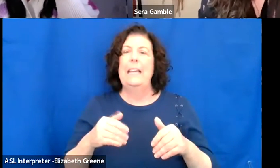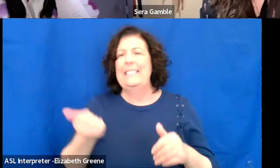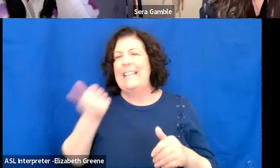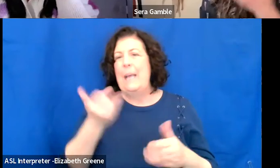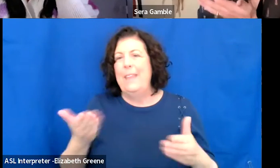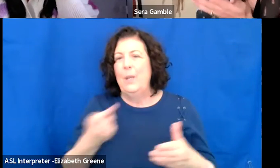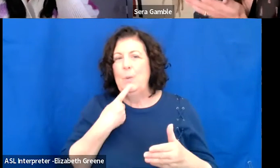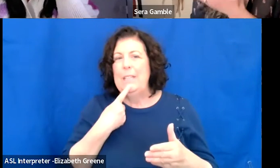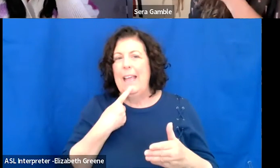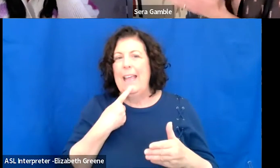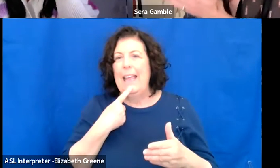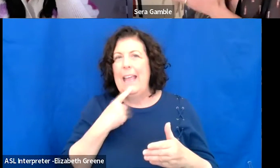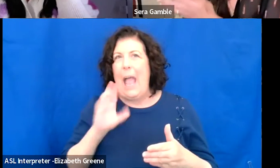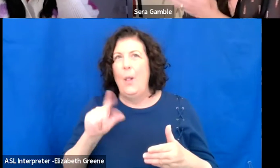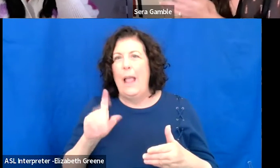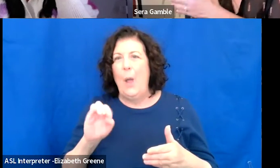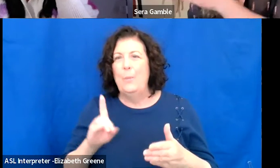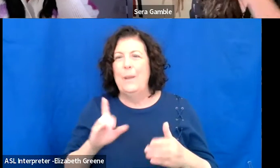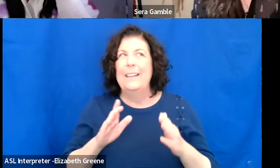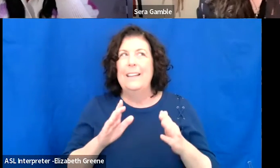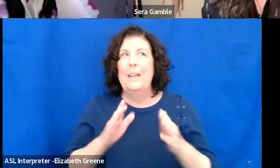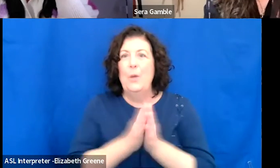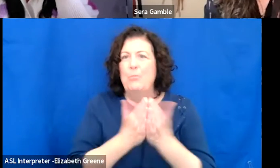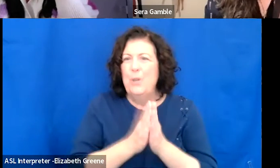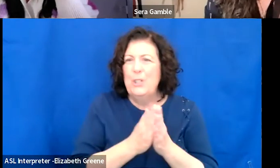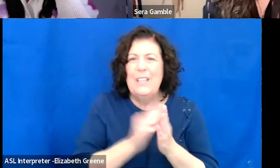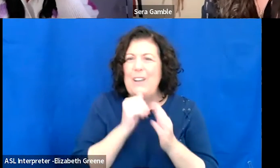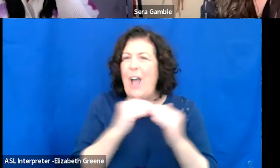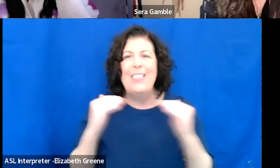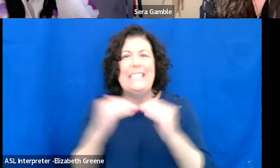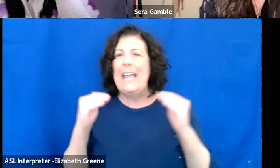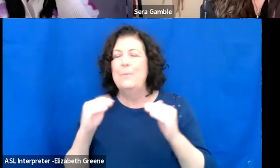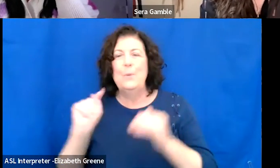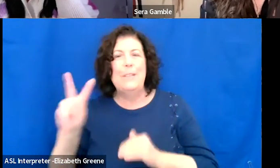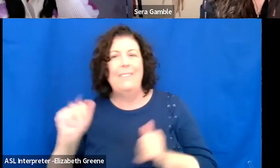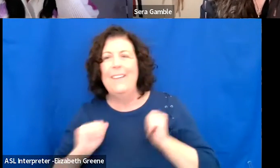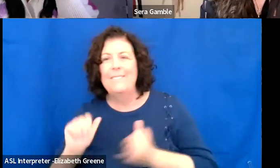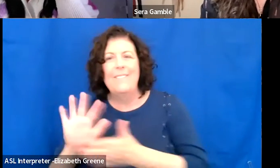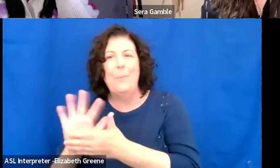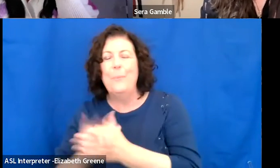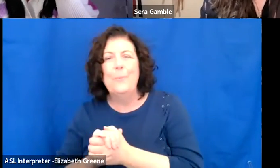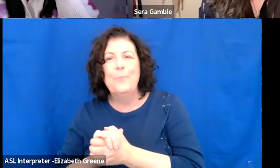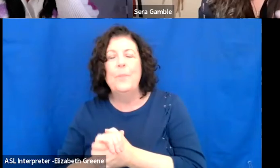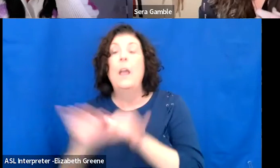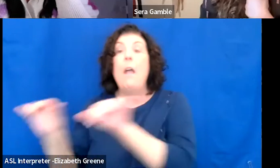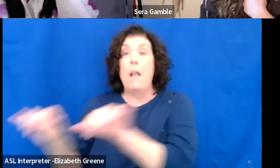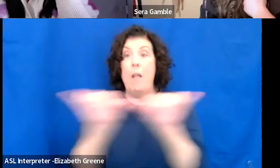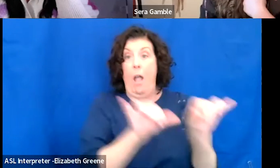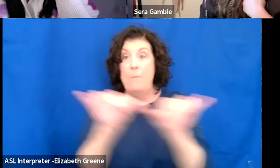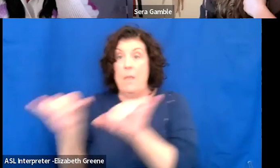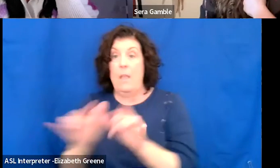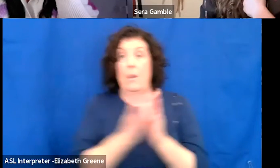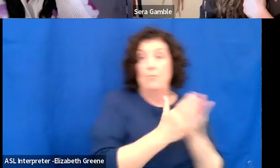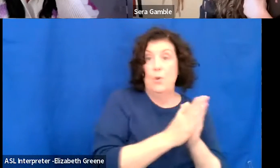but books are not the same as TV and film. No, no. The experience, the thing that they have in common is that you can have a